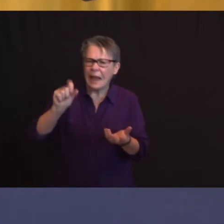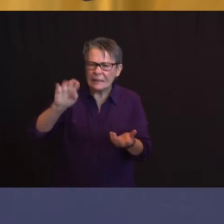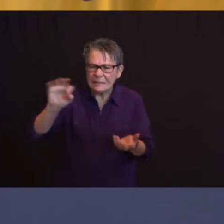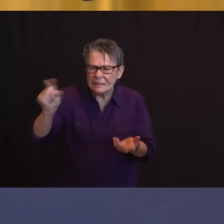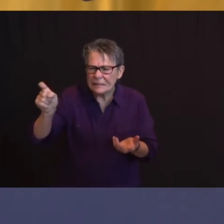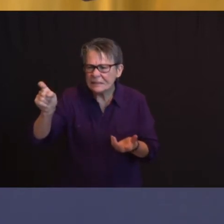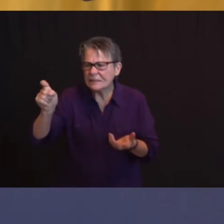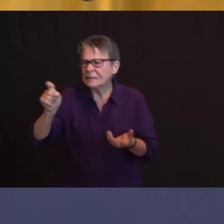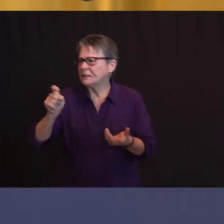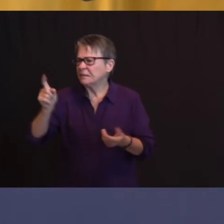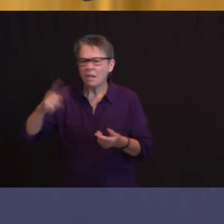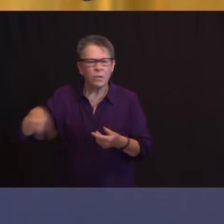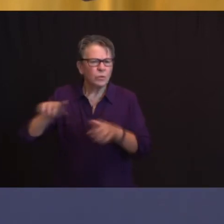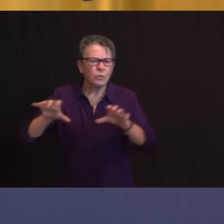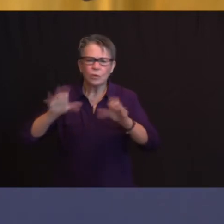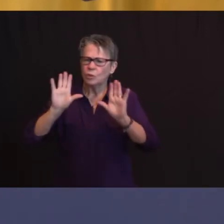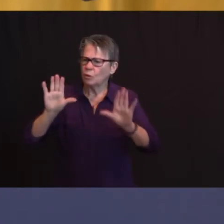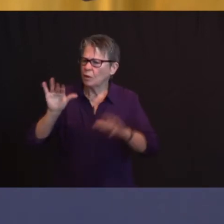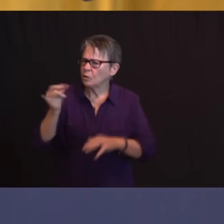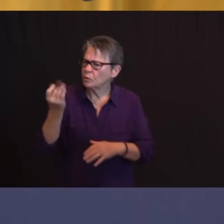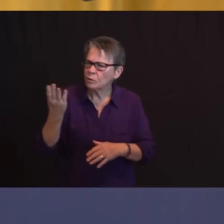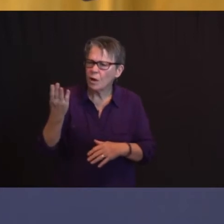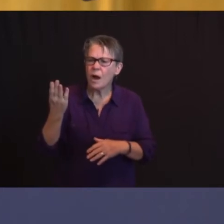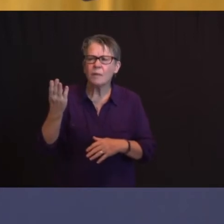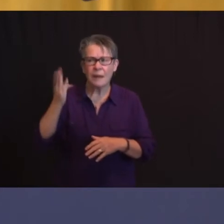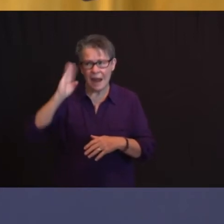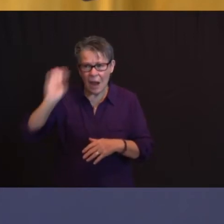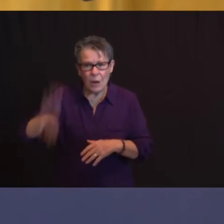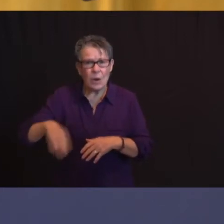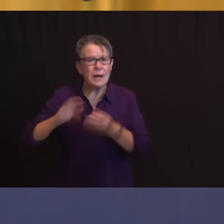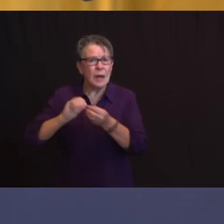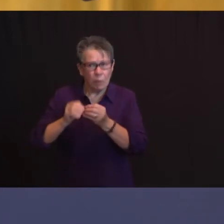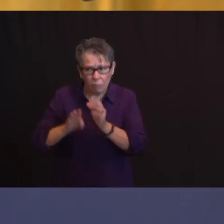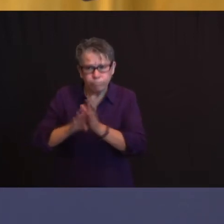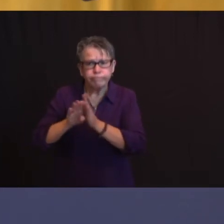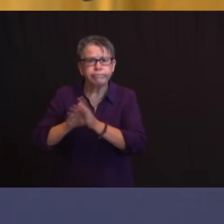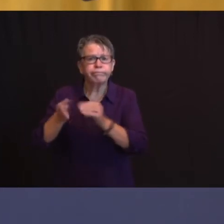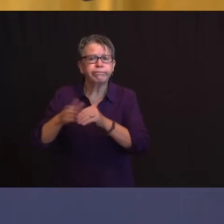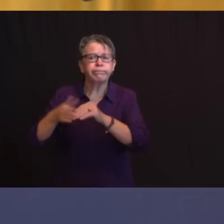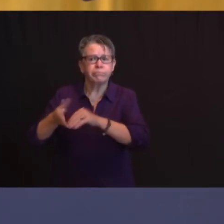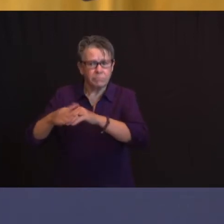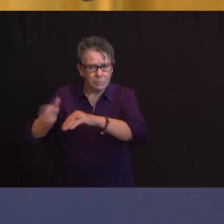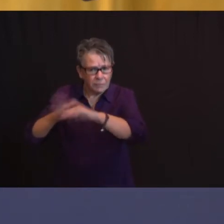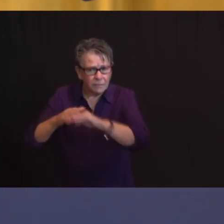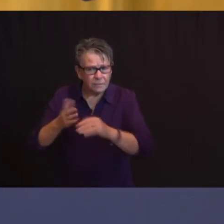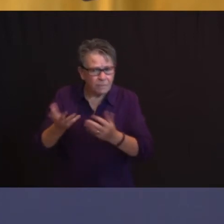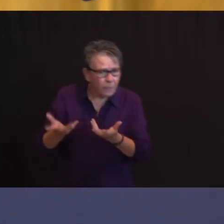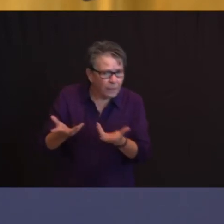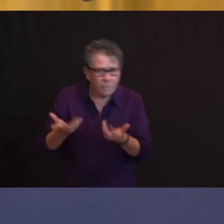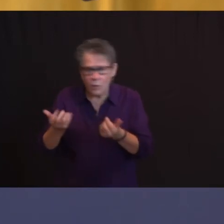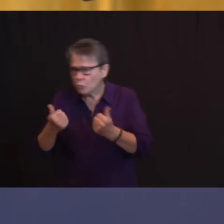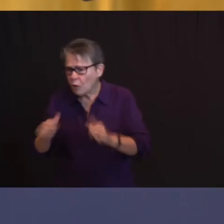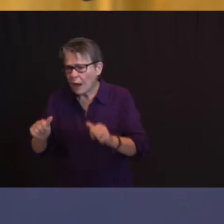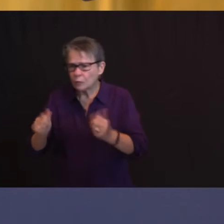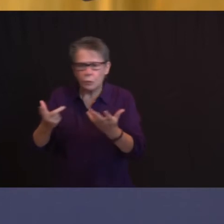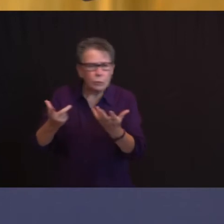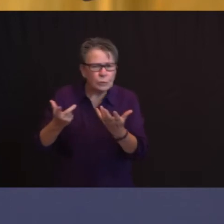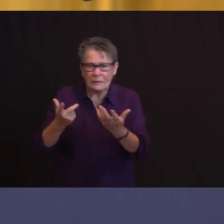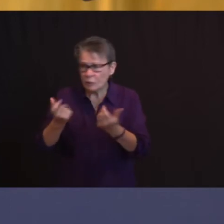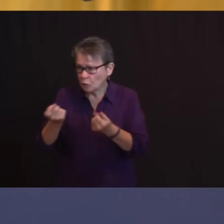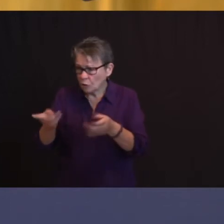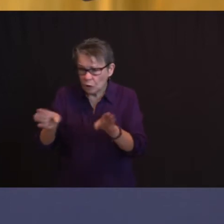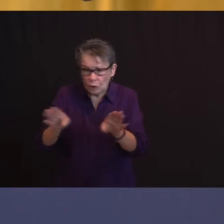and they're up against it. And I don't blame them for trying to turn over every stone, but I